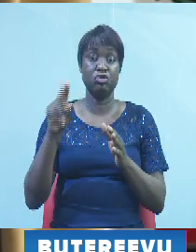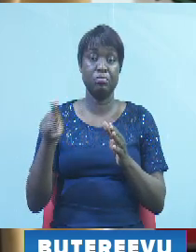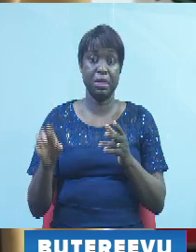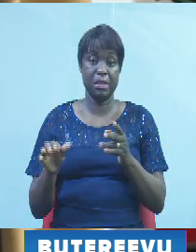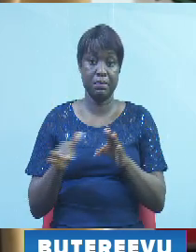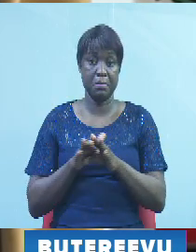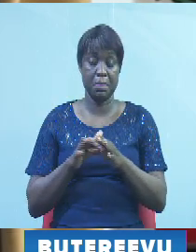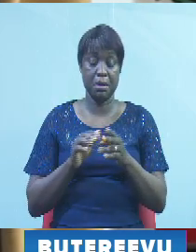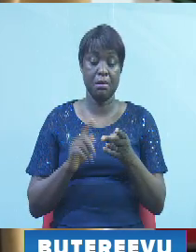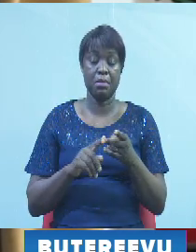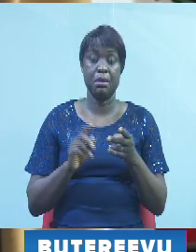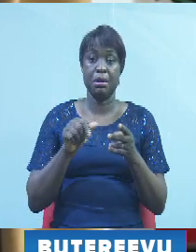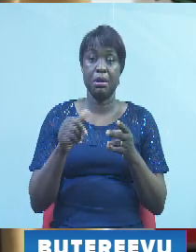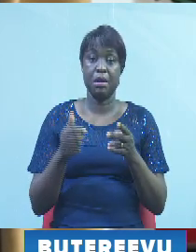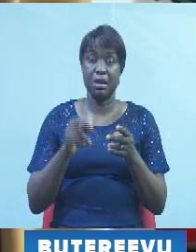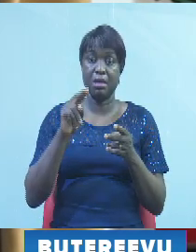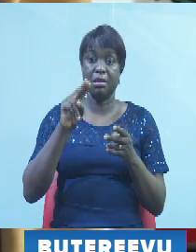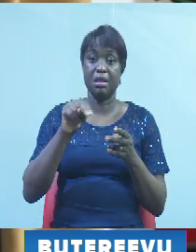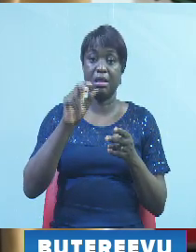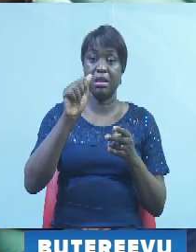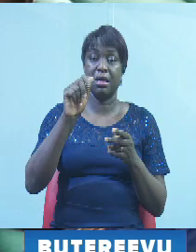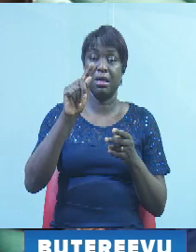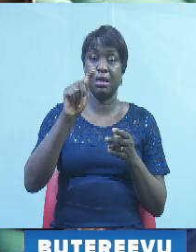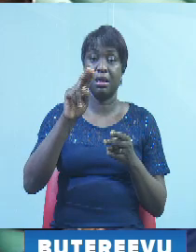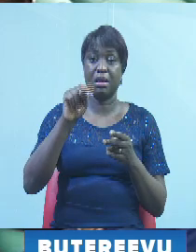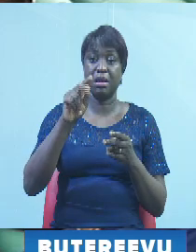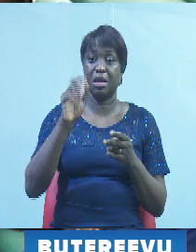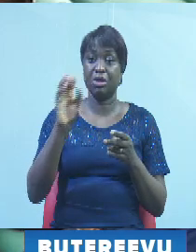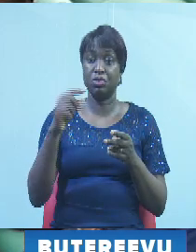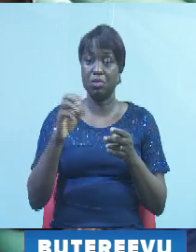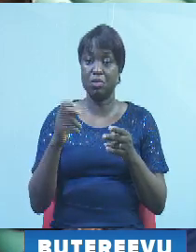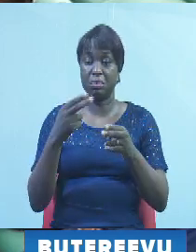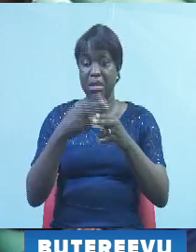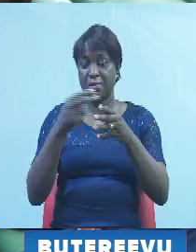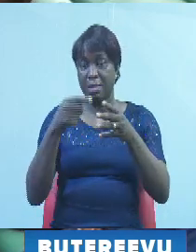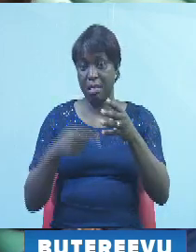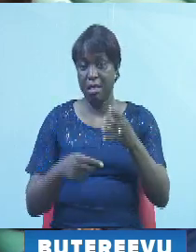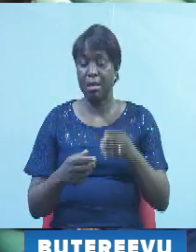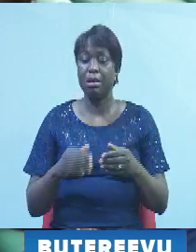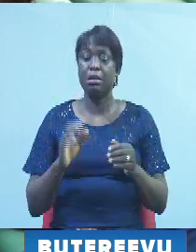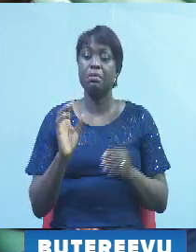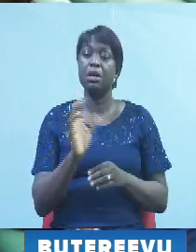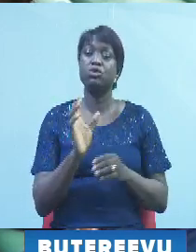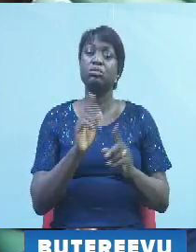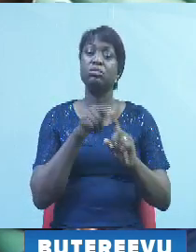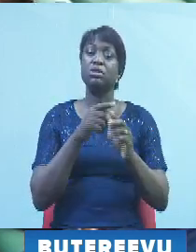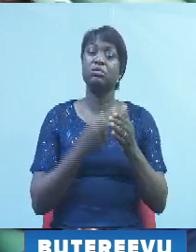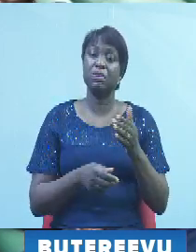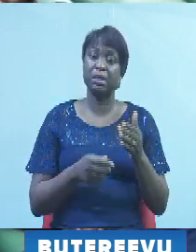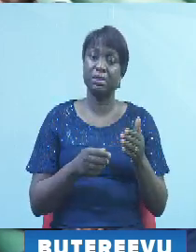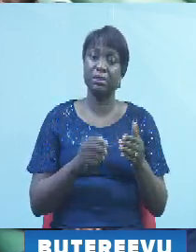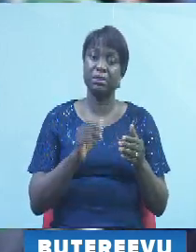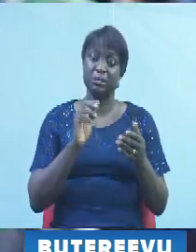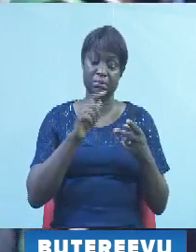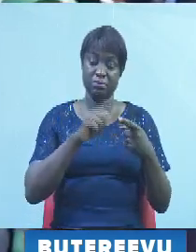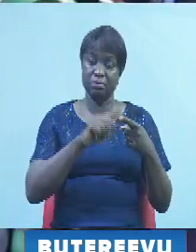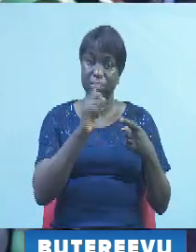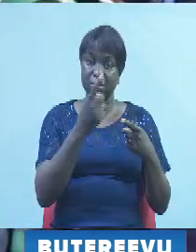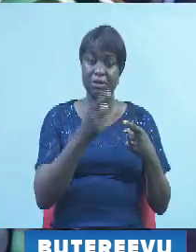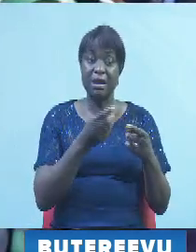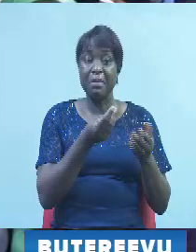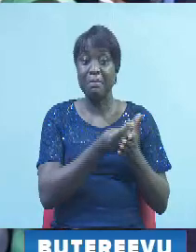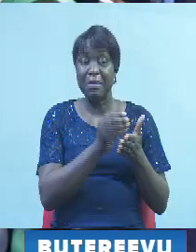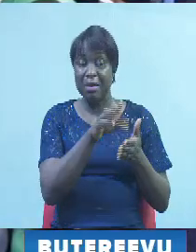member. Honorable Nantongo Fortunate Rose. Akakiiko kagenda kutunuulira ensonga nnya okuli okuzuula oba ensimbi z'abakozi zikwatibwa